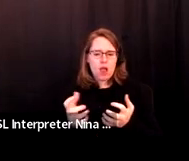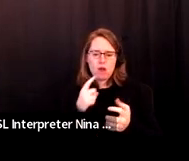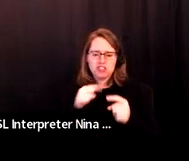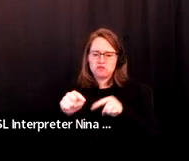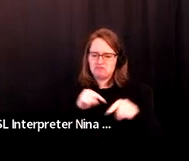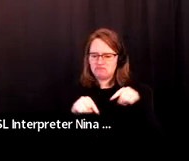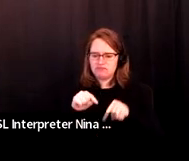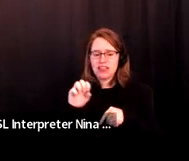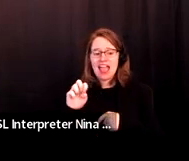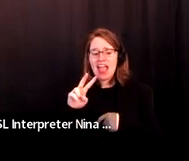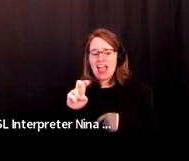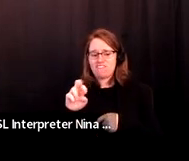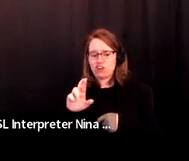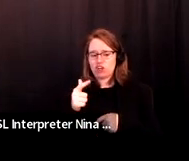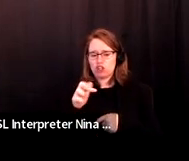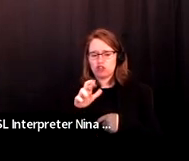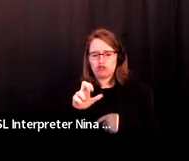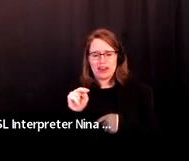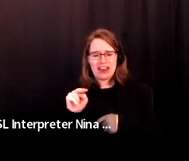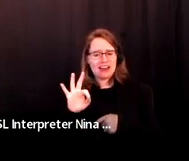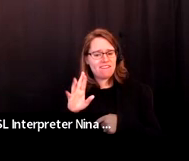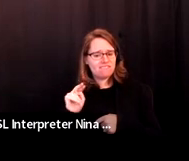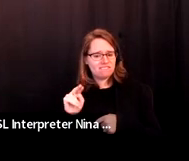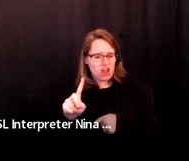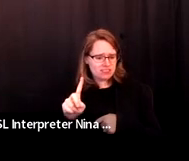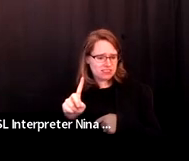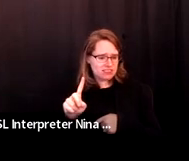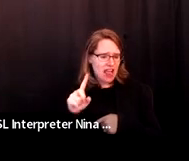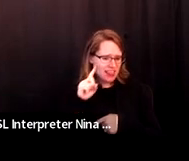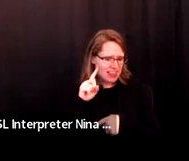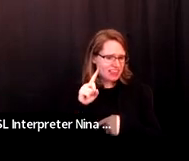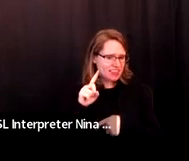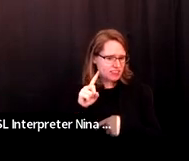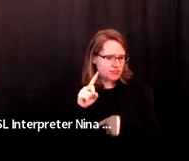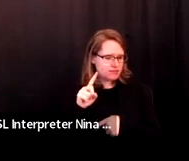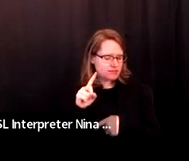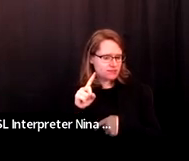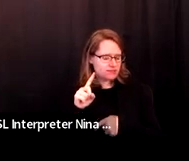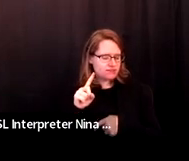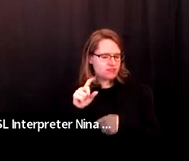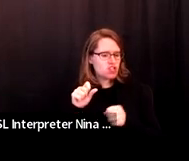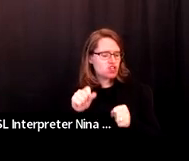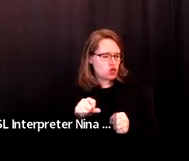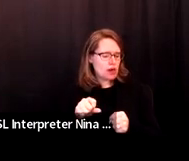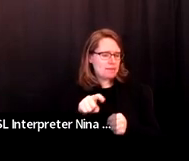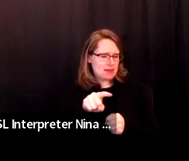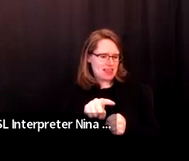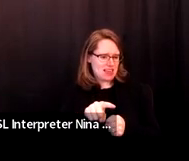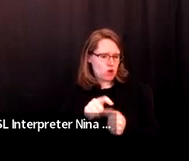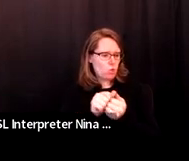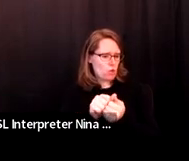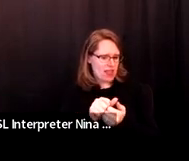and combine it with what Commissioner Grove cited as sort of missing, just as sort of at least some commentary